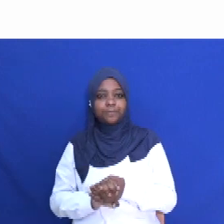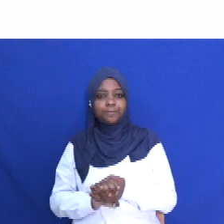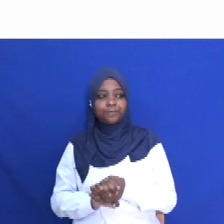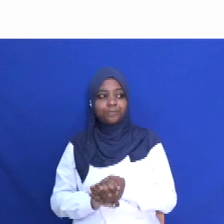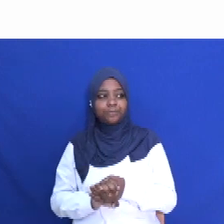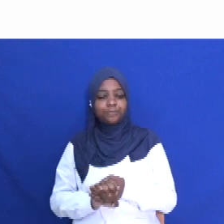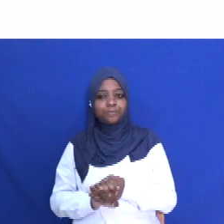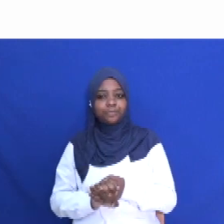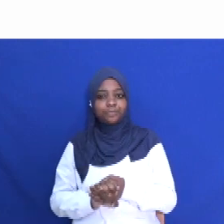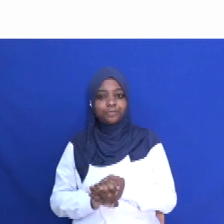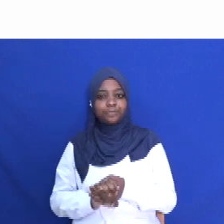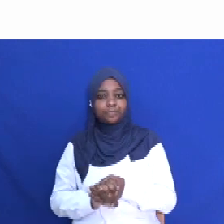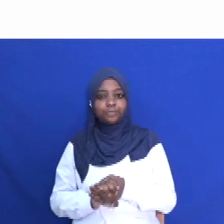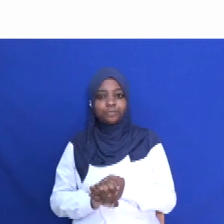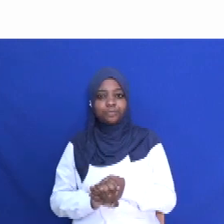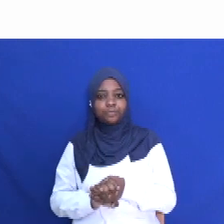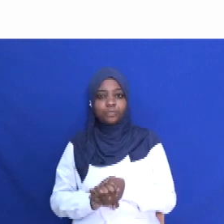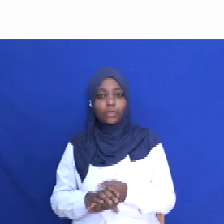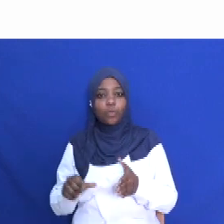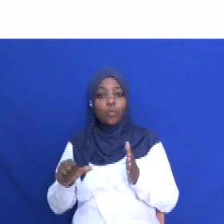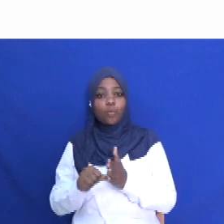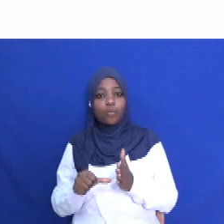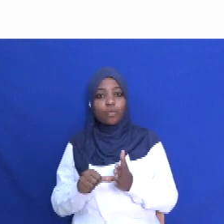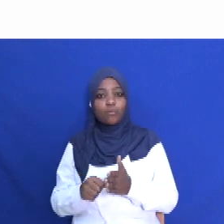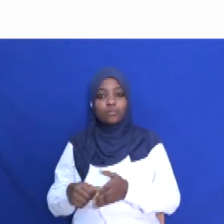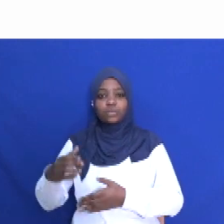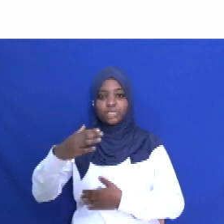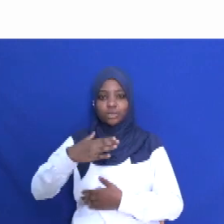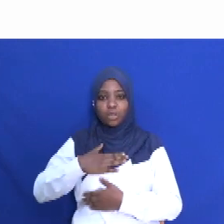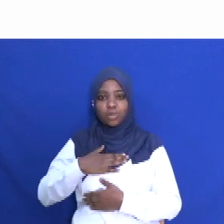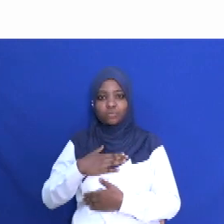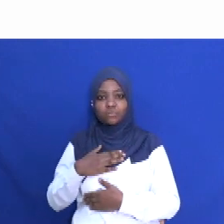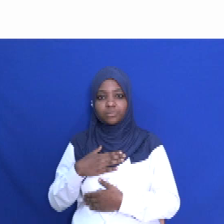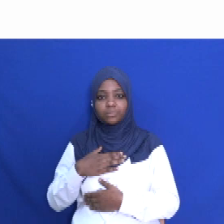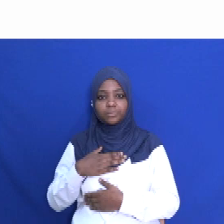nowadays we have dangerous disease outside. It's called